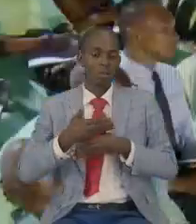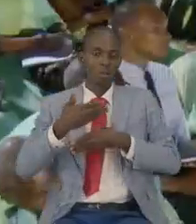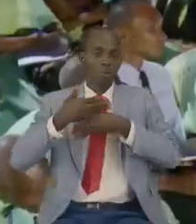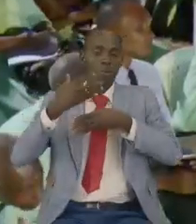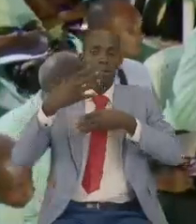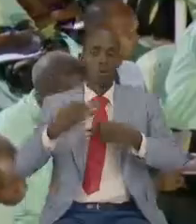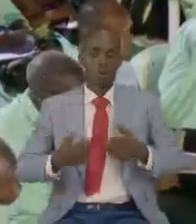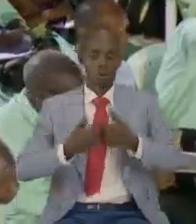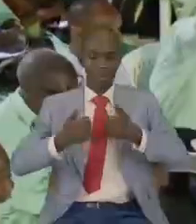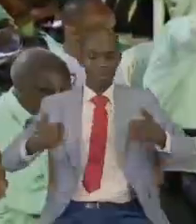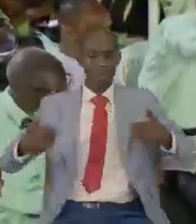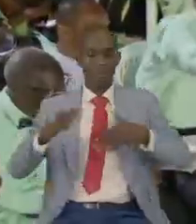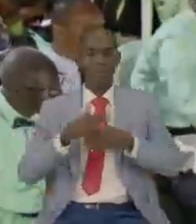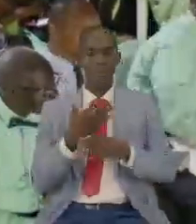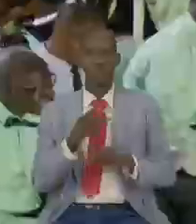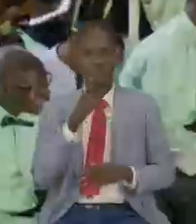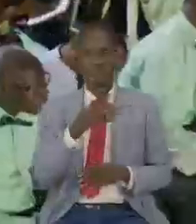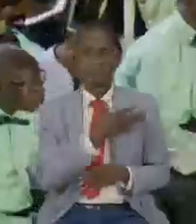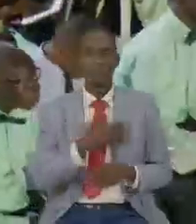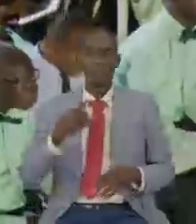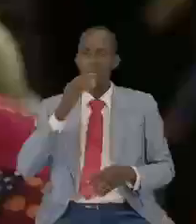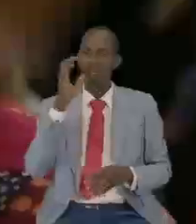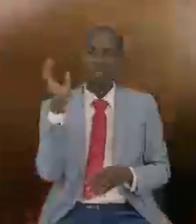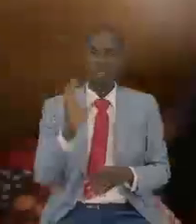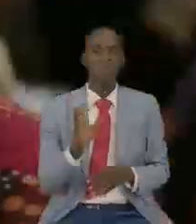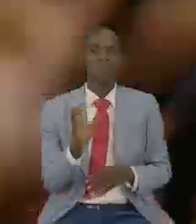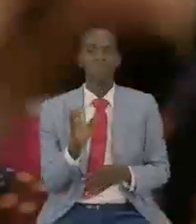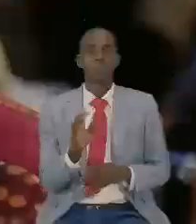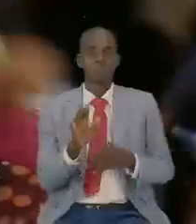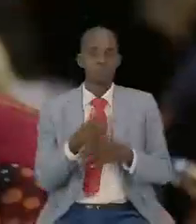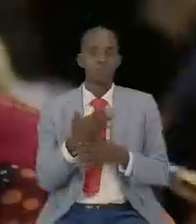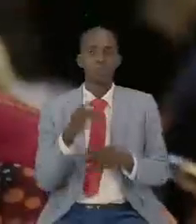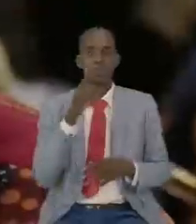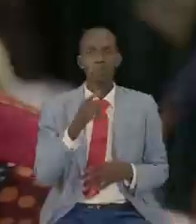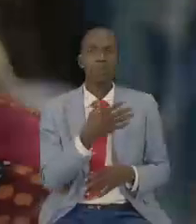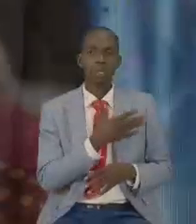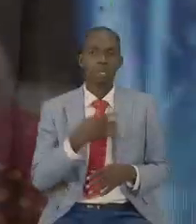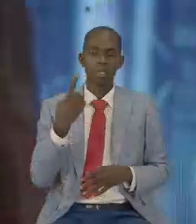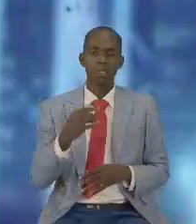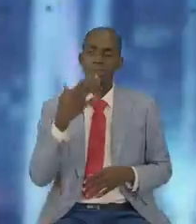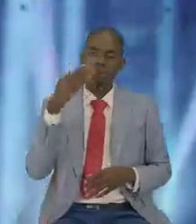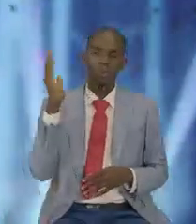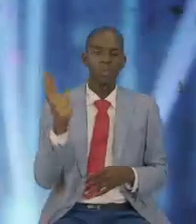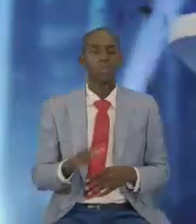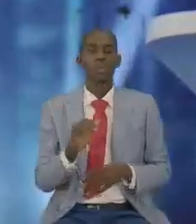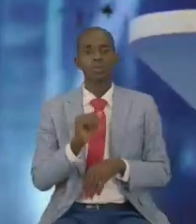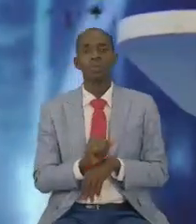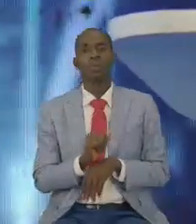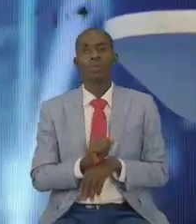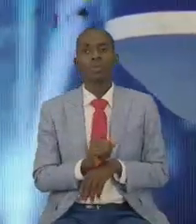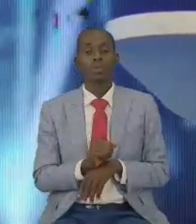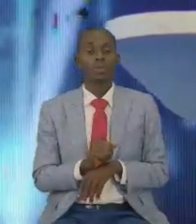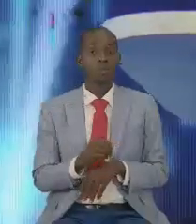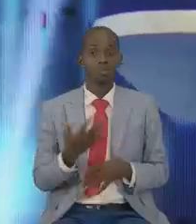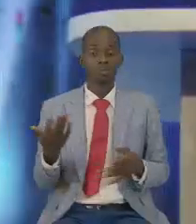curse, between you and the evil. Instead of they reigning over your life,